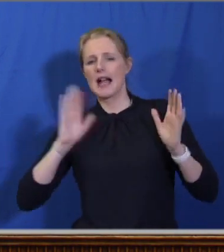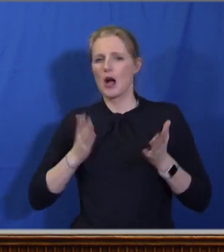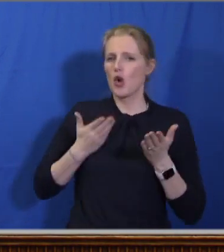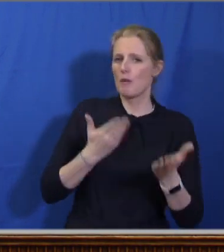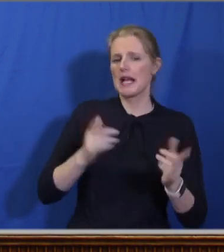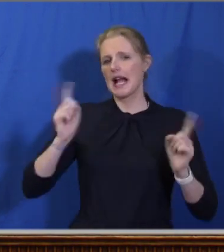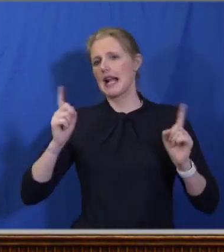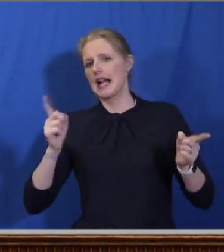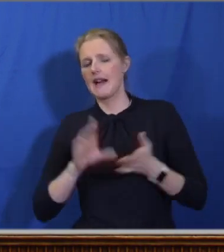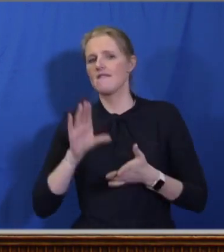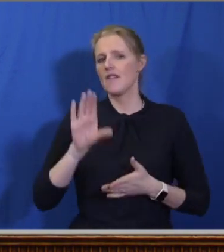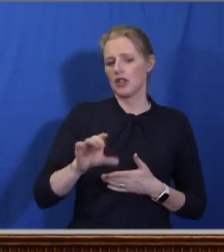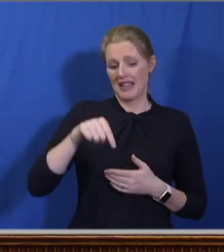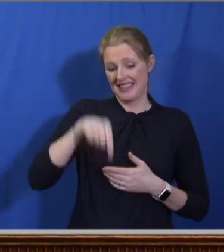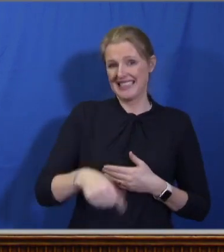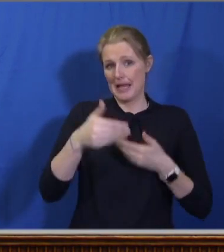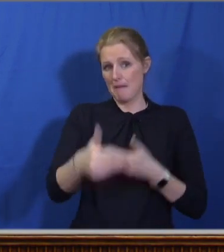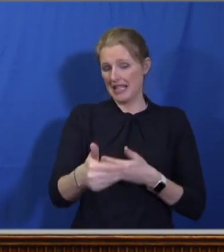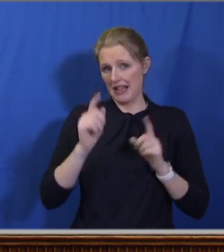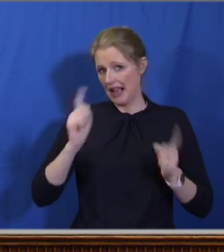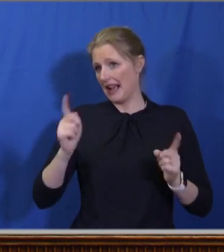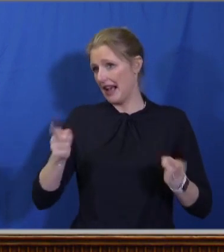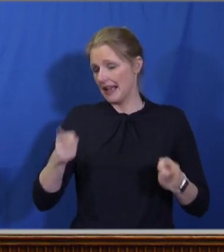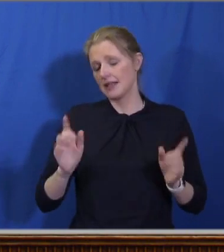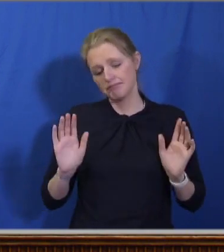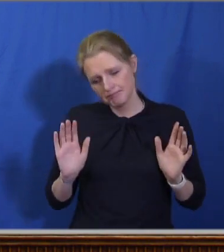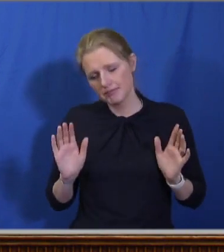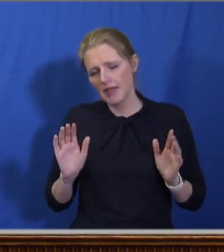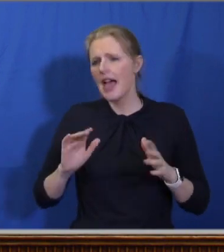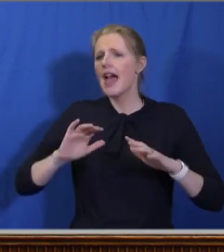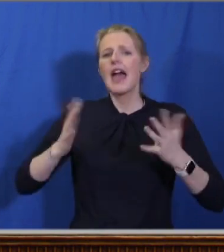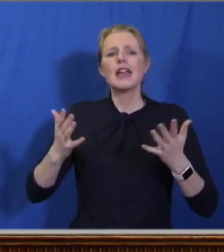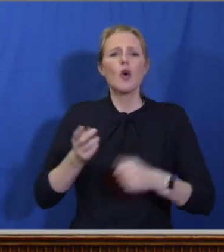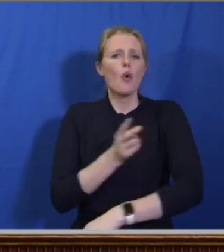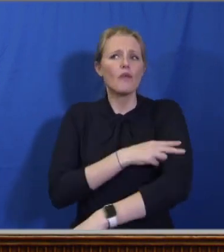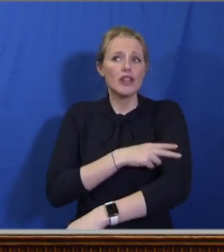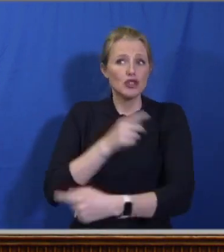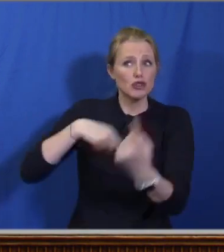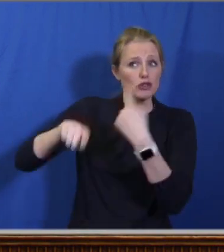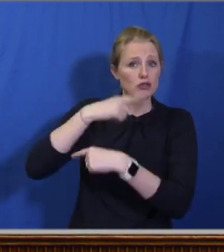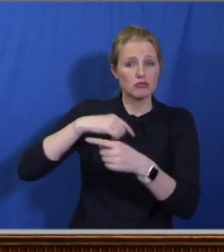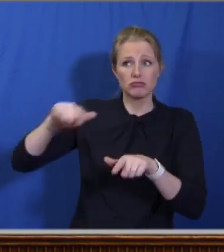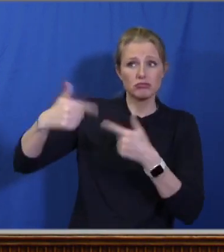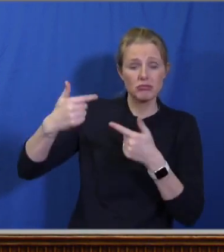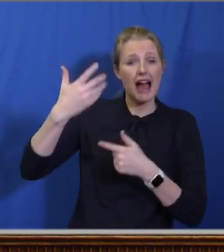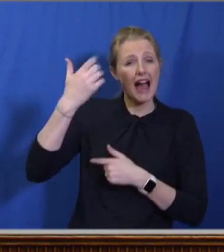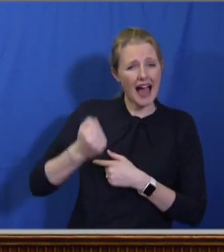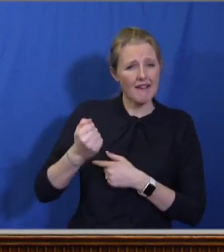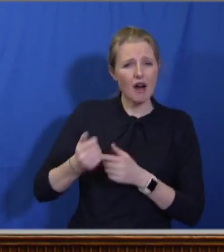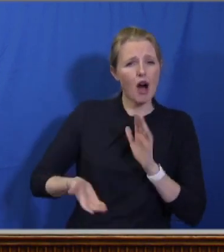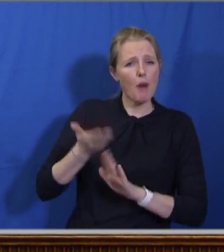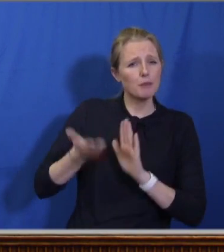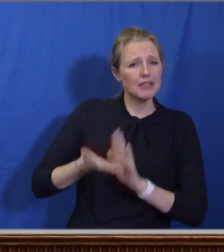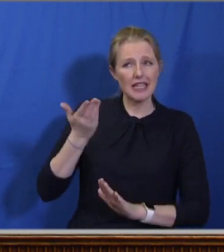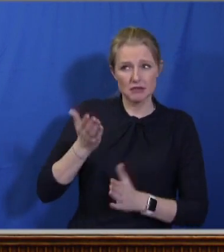to funding that before the end of this mandate. But does any of the officials on the line have a detailed update as to where